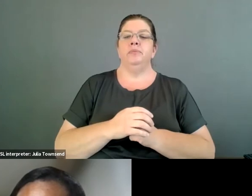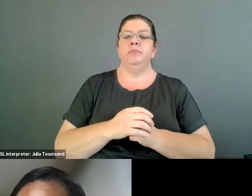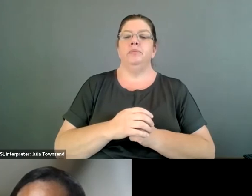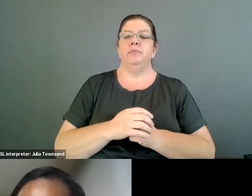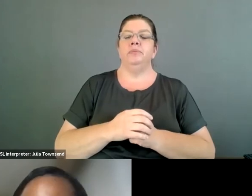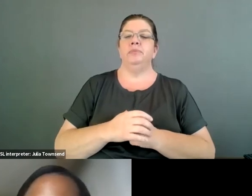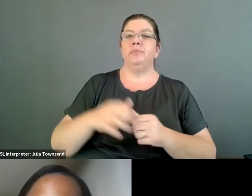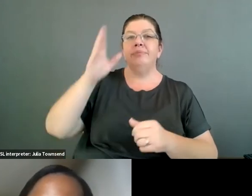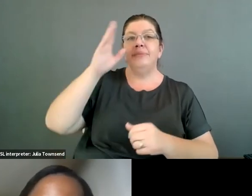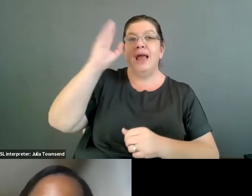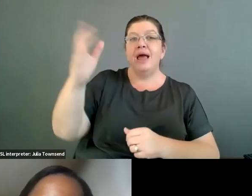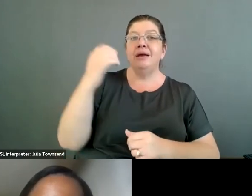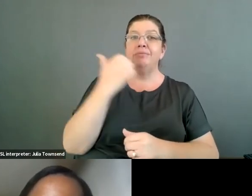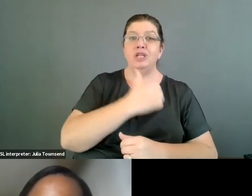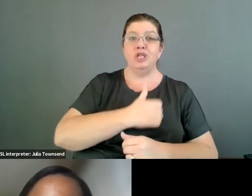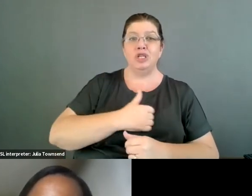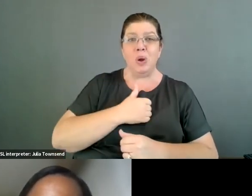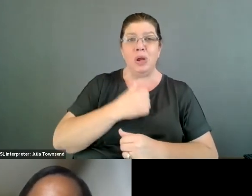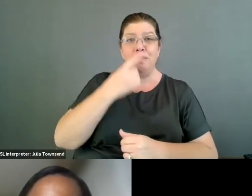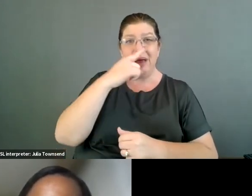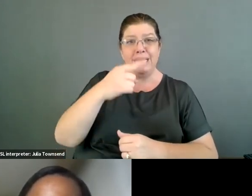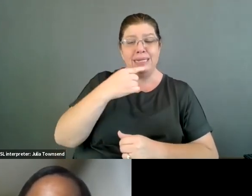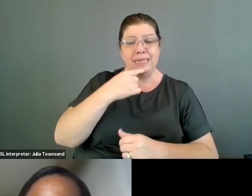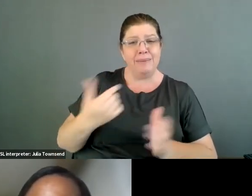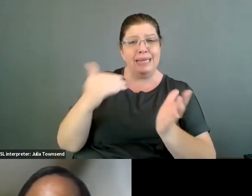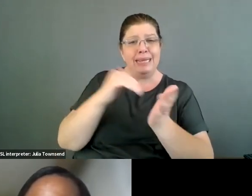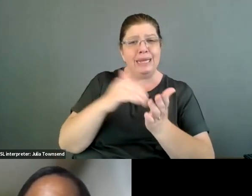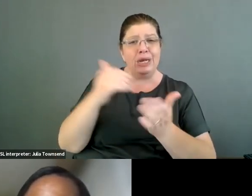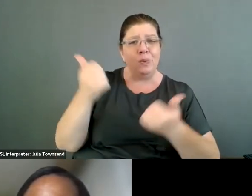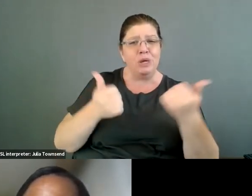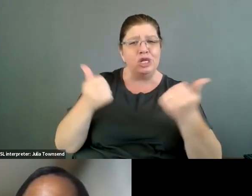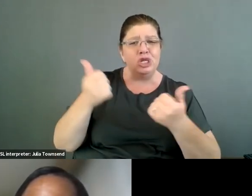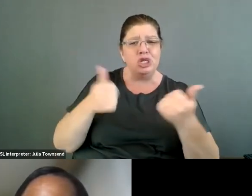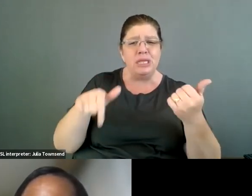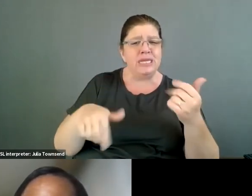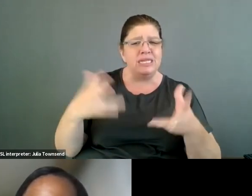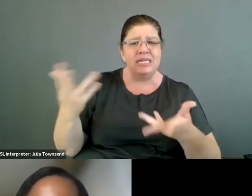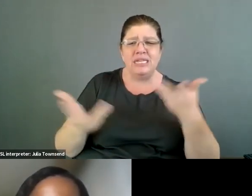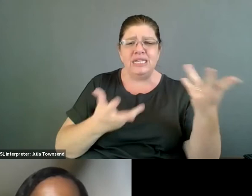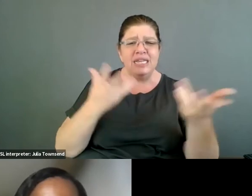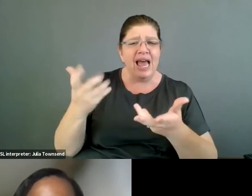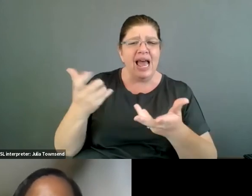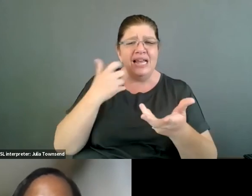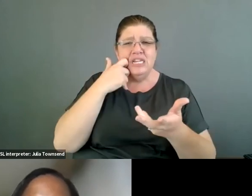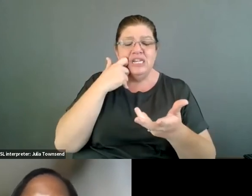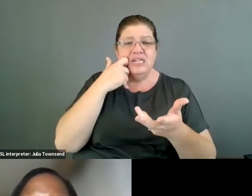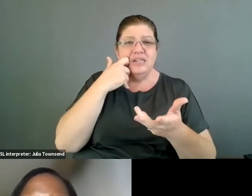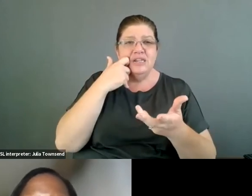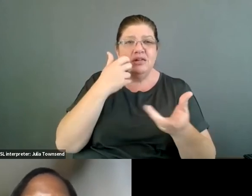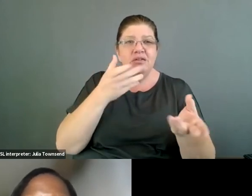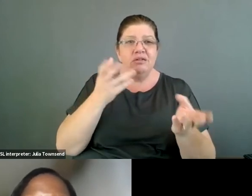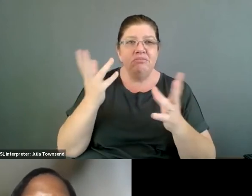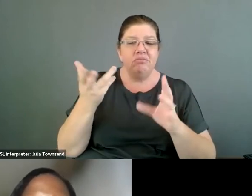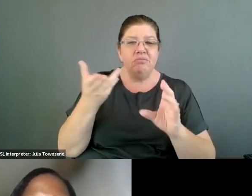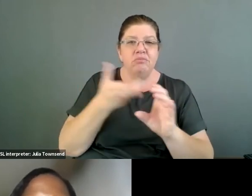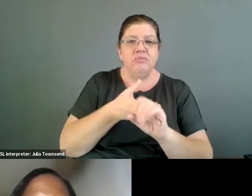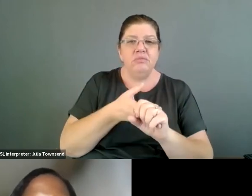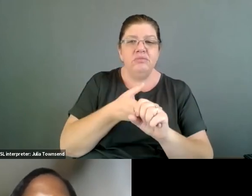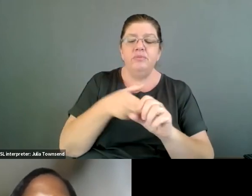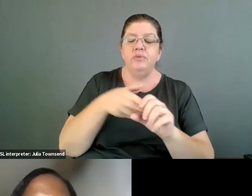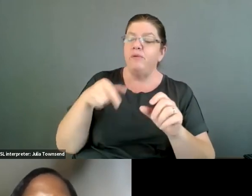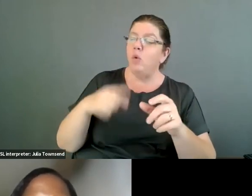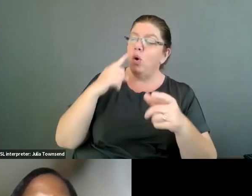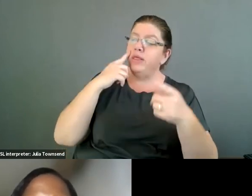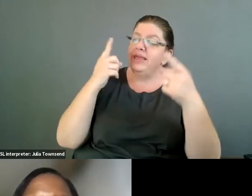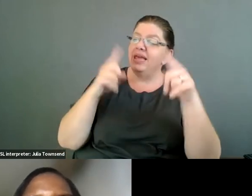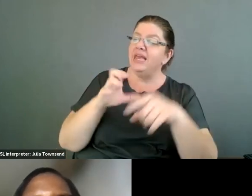Hi, I'm sorry. Can you please tell me again which one this is? I just left the room. This is